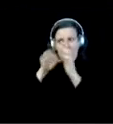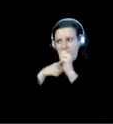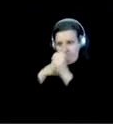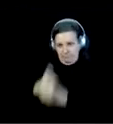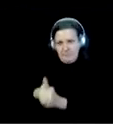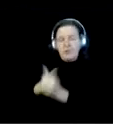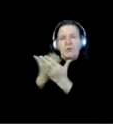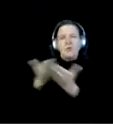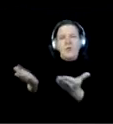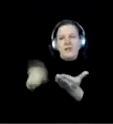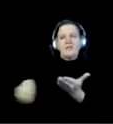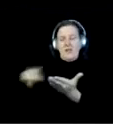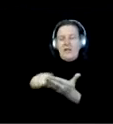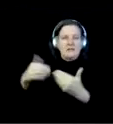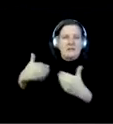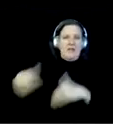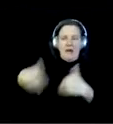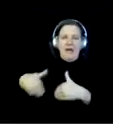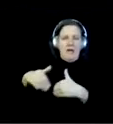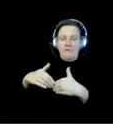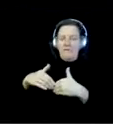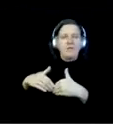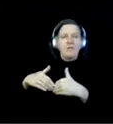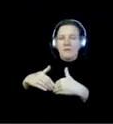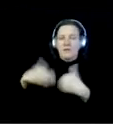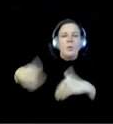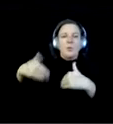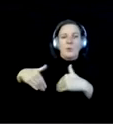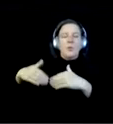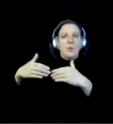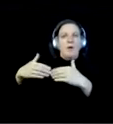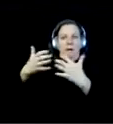so loaded and hard to navigate in our actual lives.